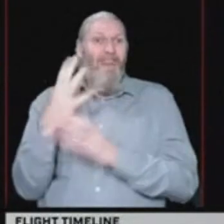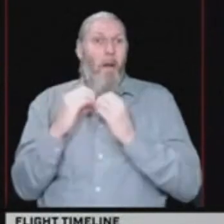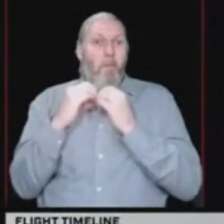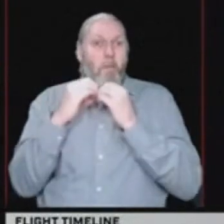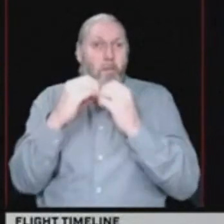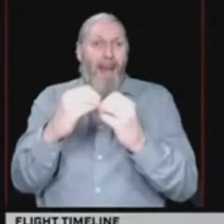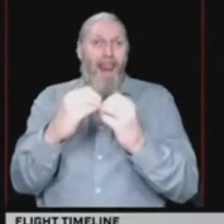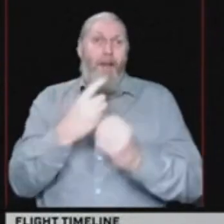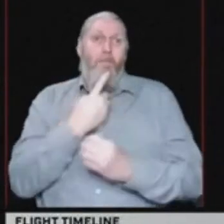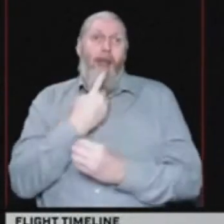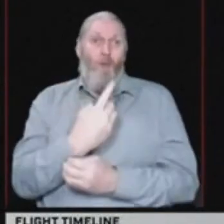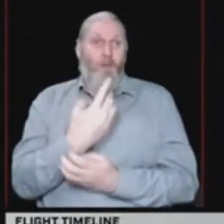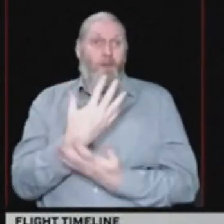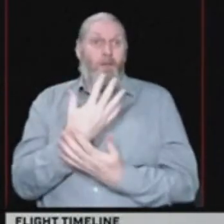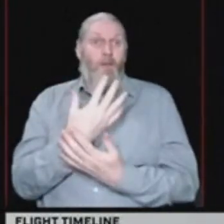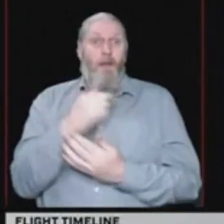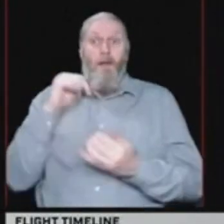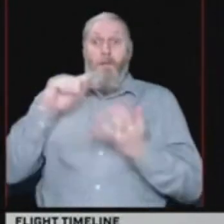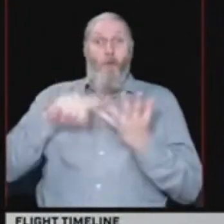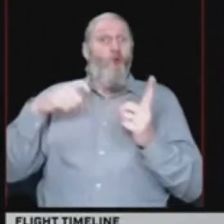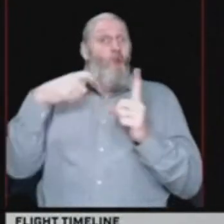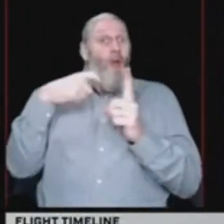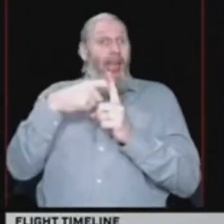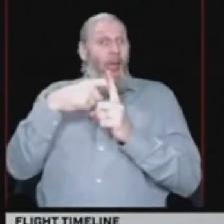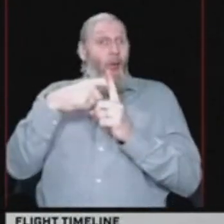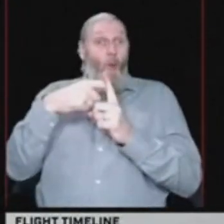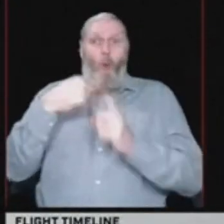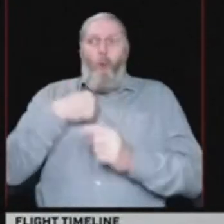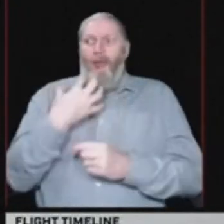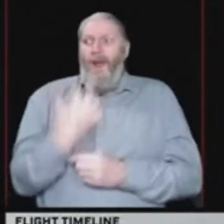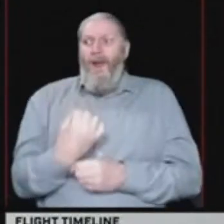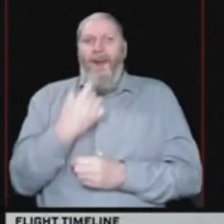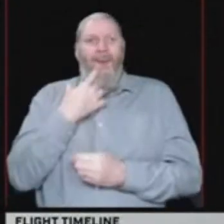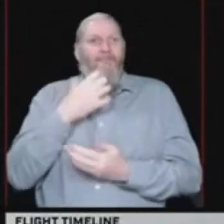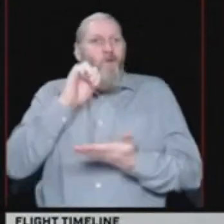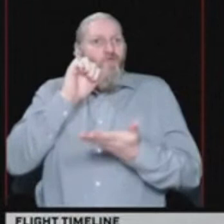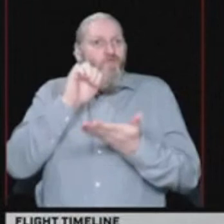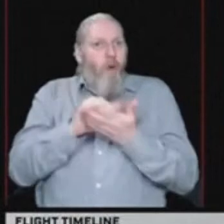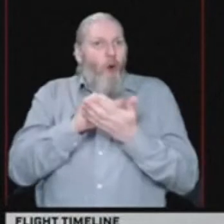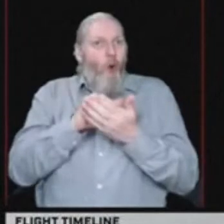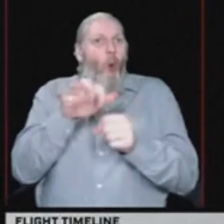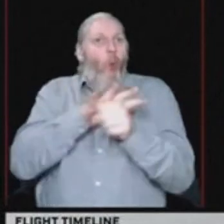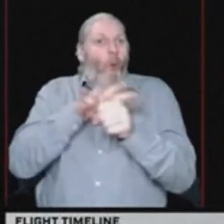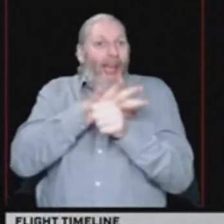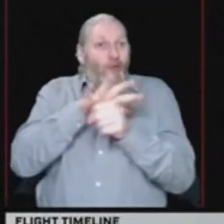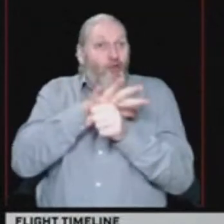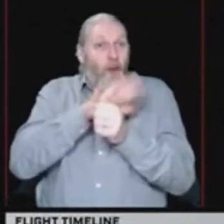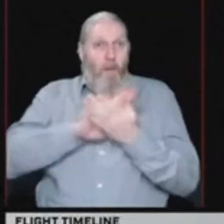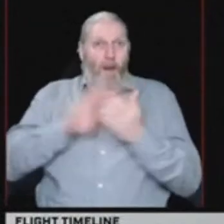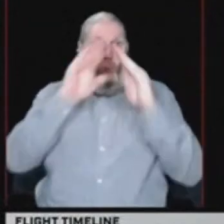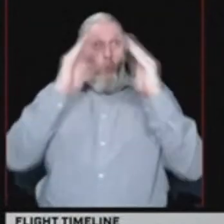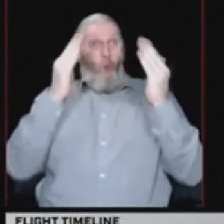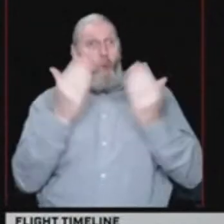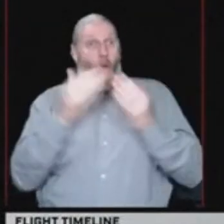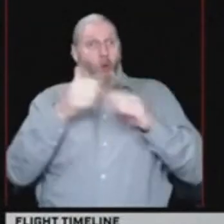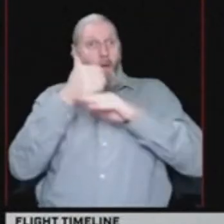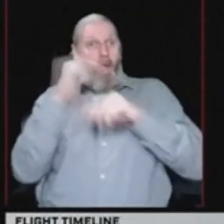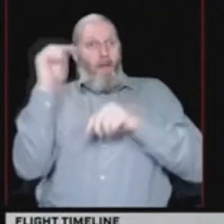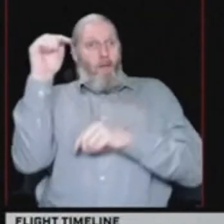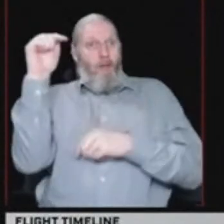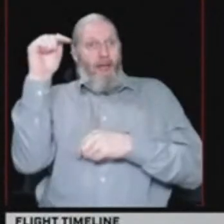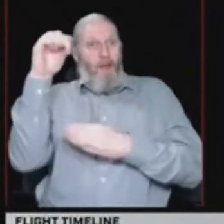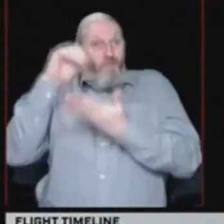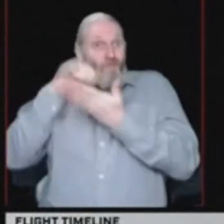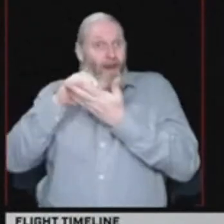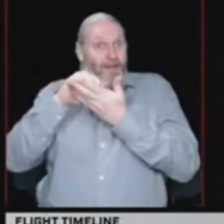happens to have the right location, in other words, geographically. We've got the right science with,